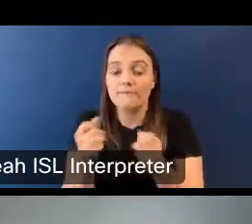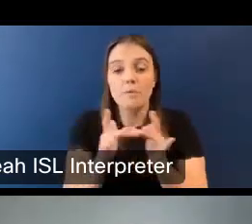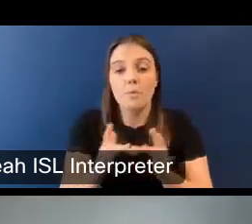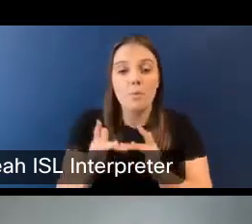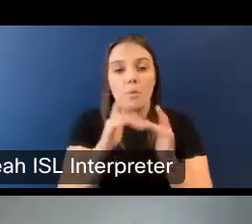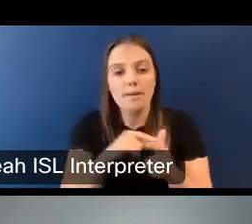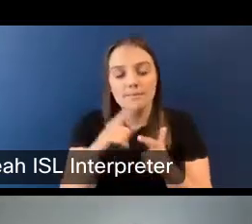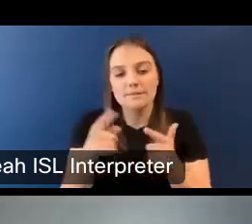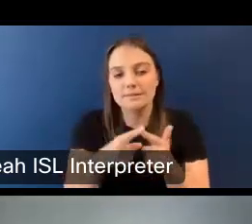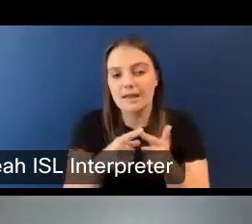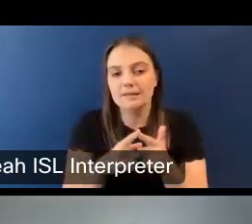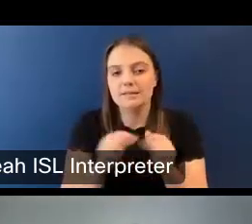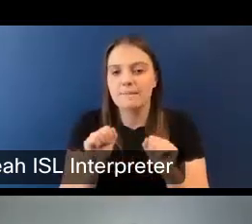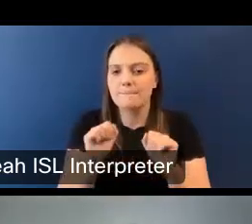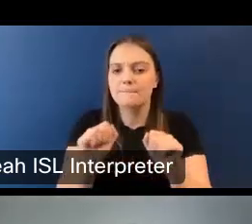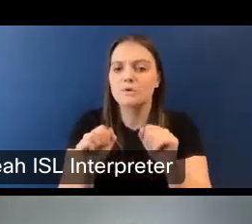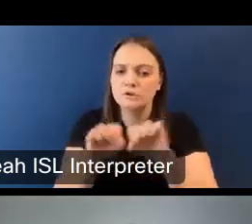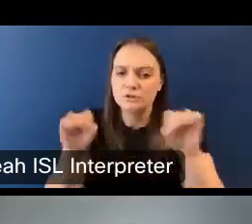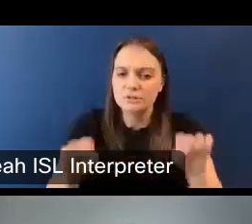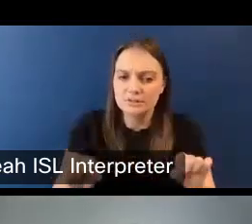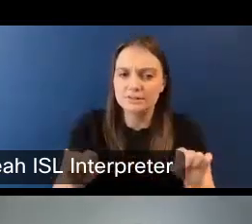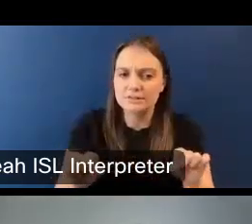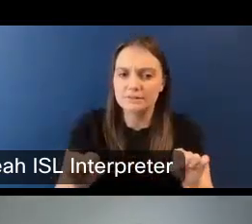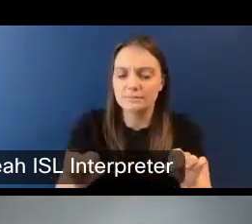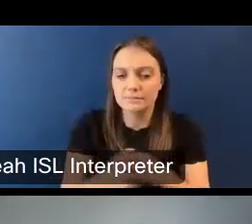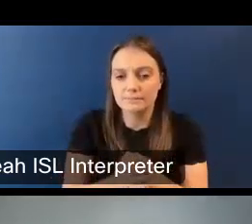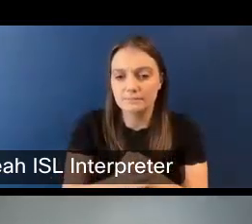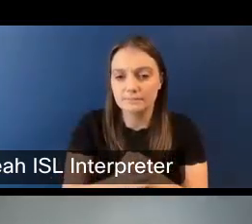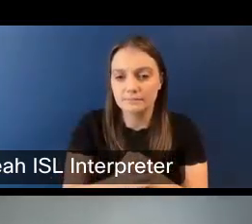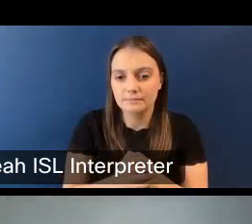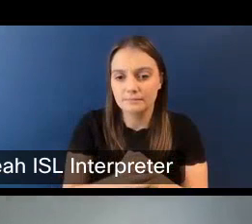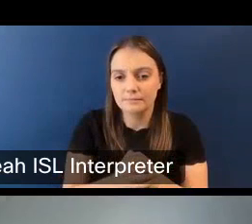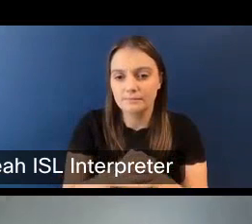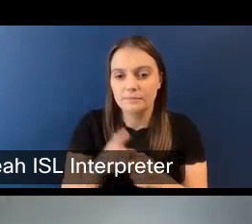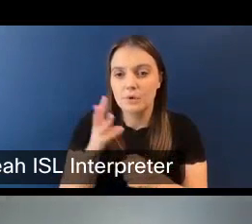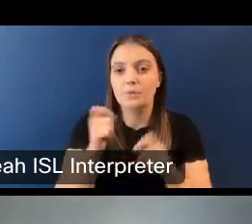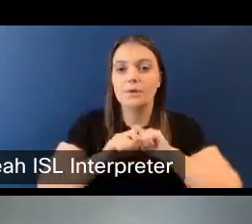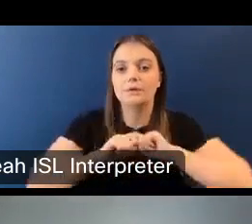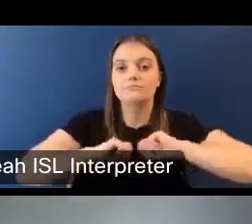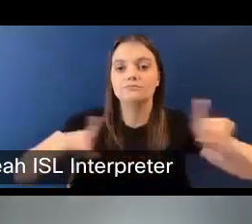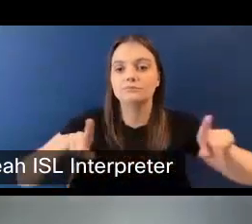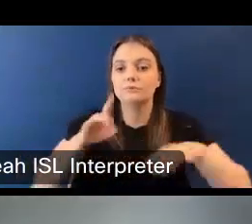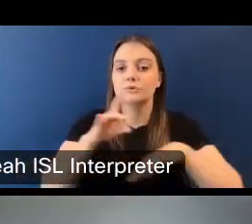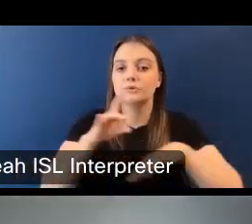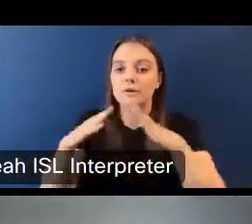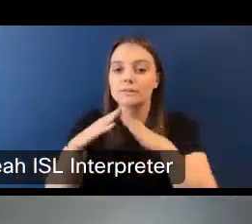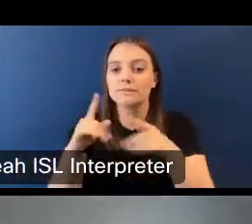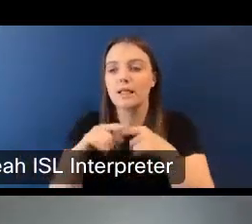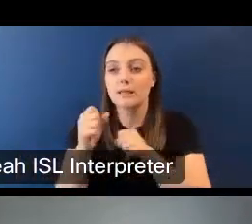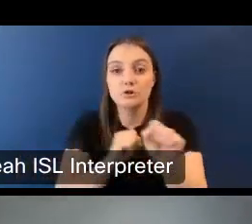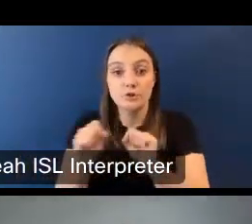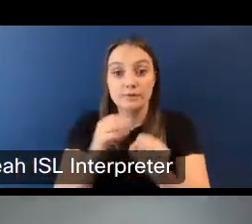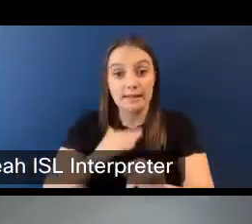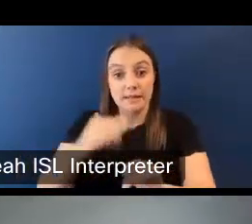push system where how we push the alert out to hospitals and services.